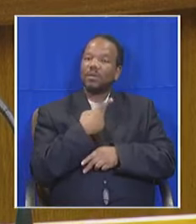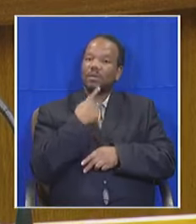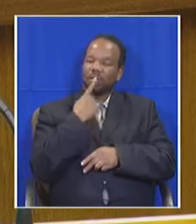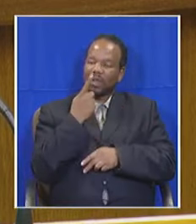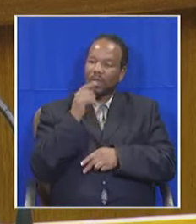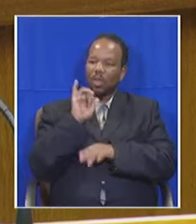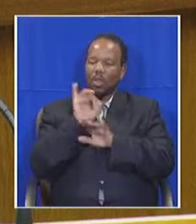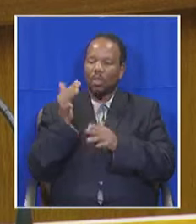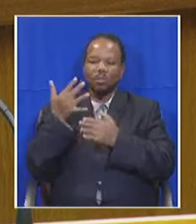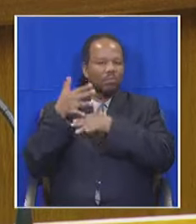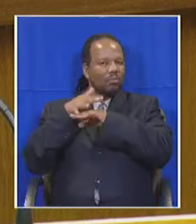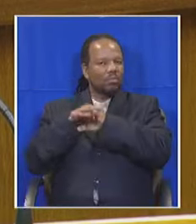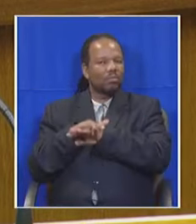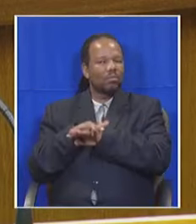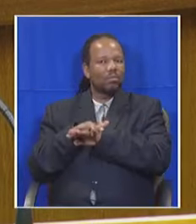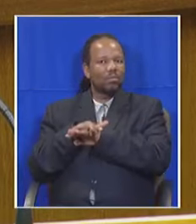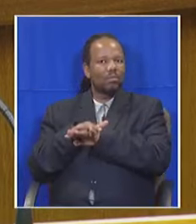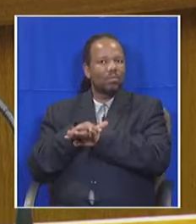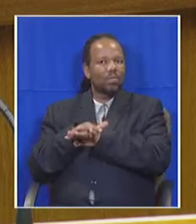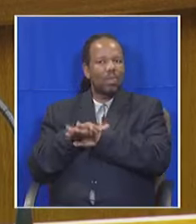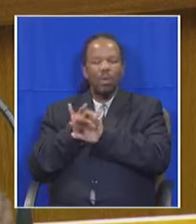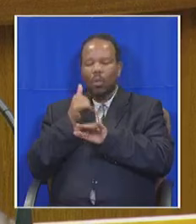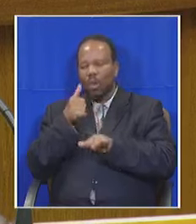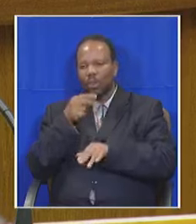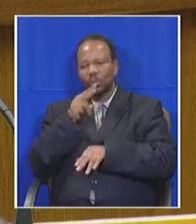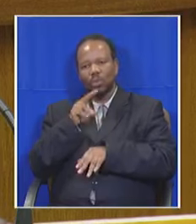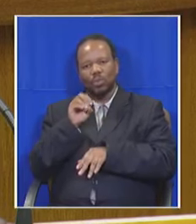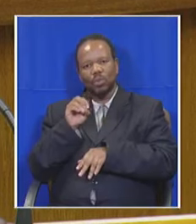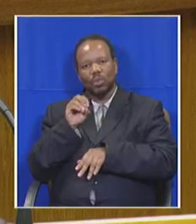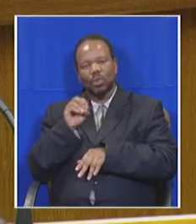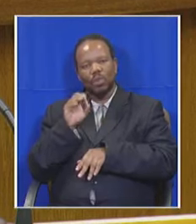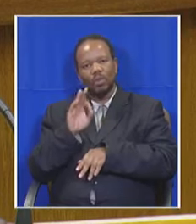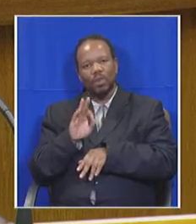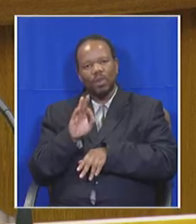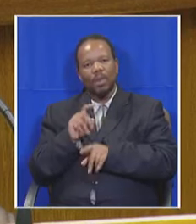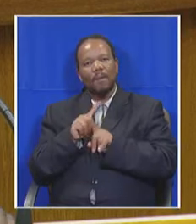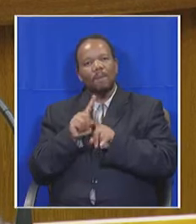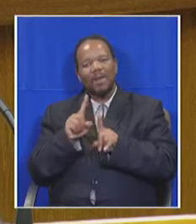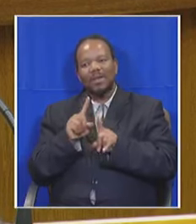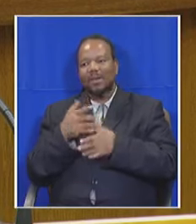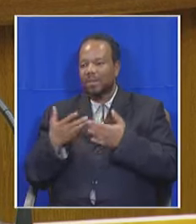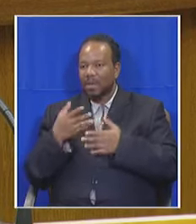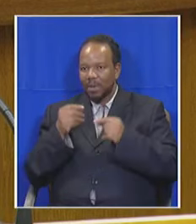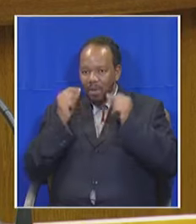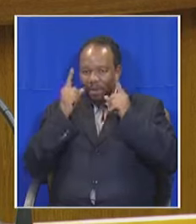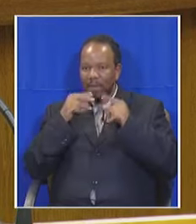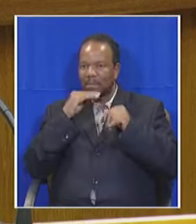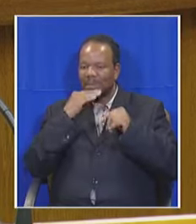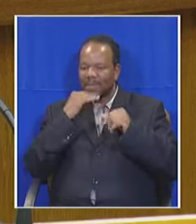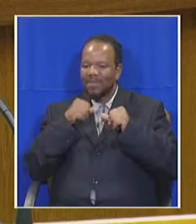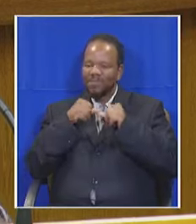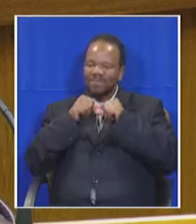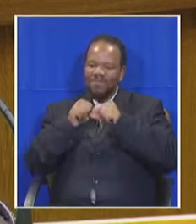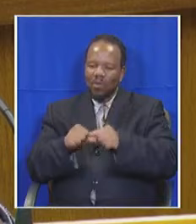and corporatization in 2003. Conscious or unconsciously entrenched the terms of the apartheid leader.